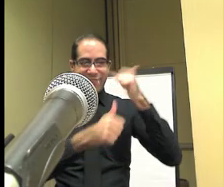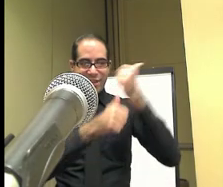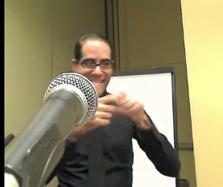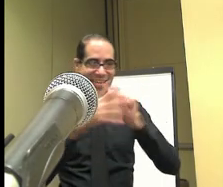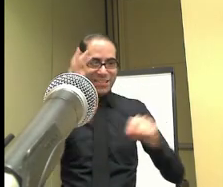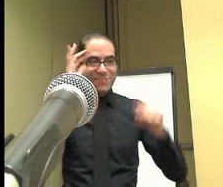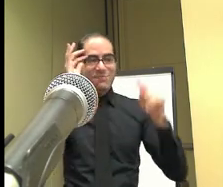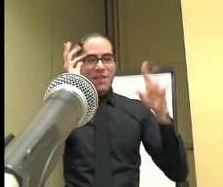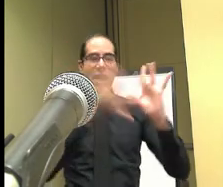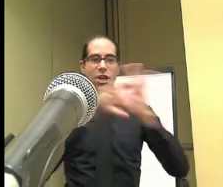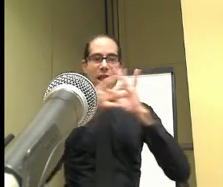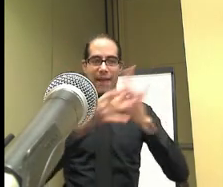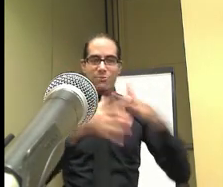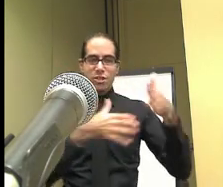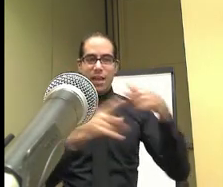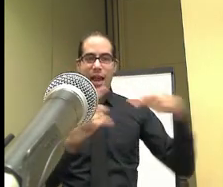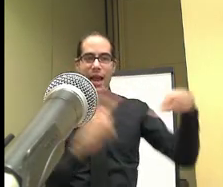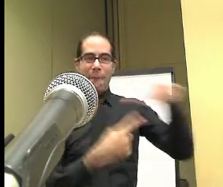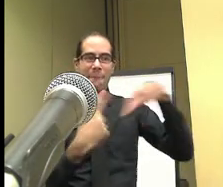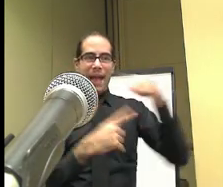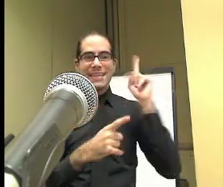Okay, in conclusion,